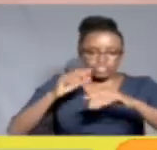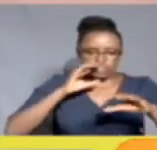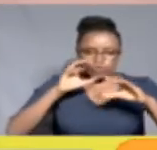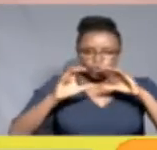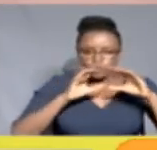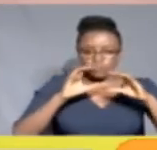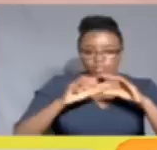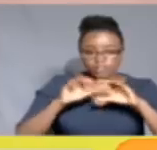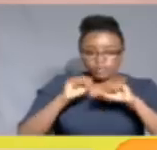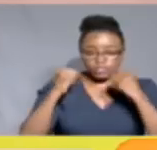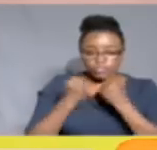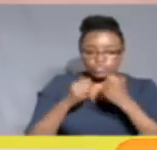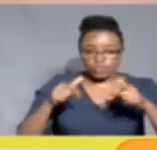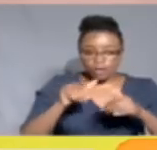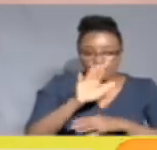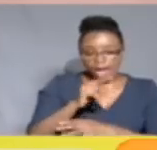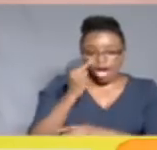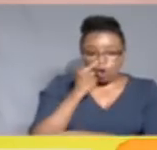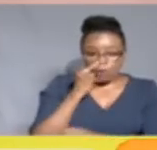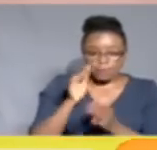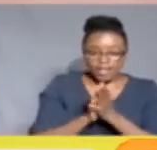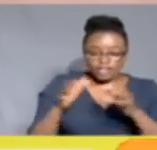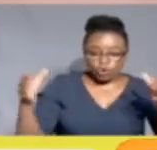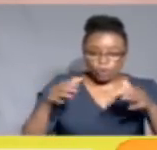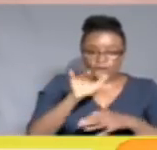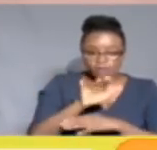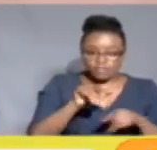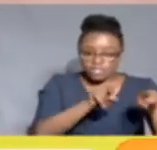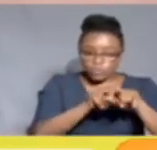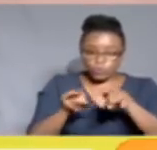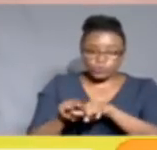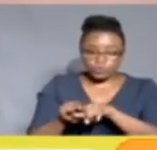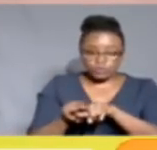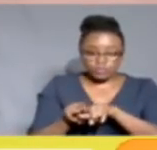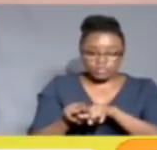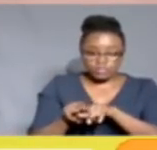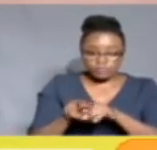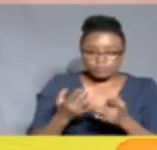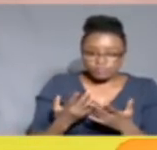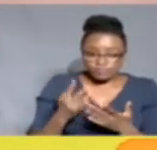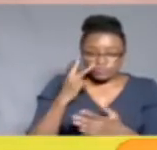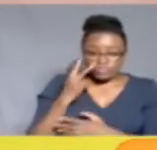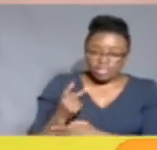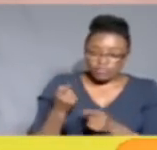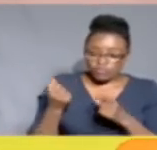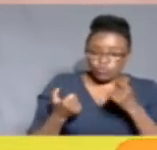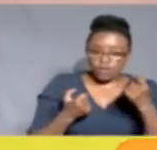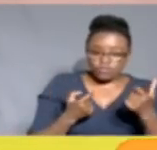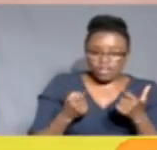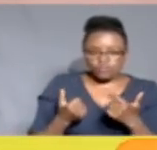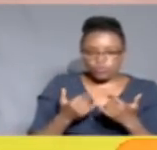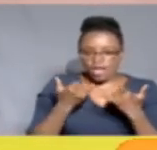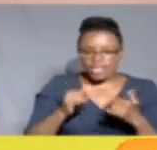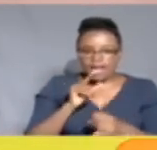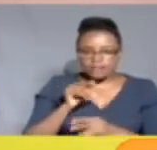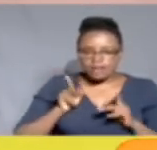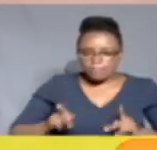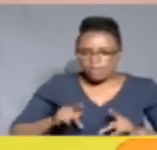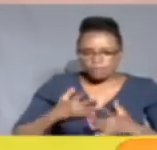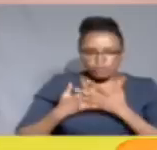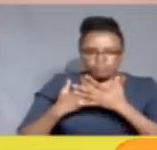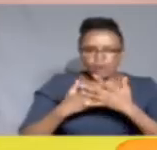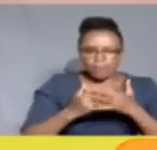on social media, in your homes, in your communities as well, so we can see future fewer and fewer young people behind bars